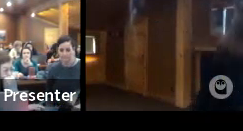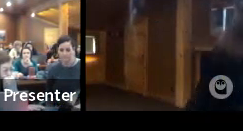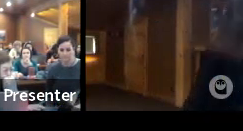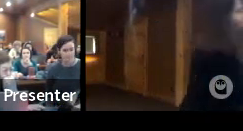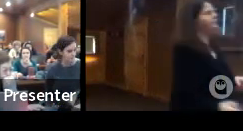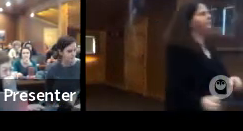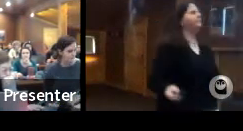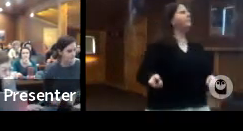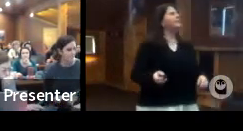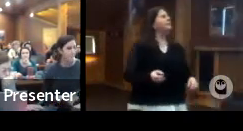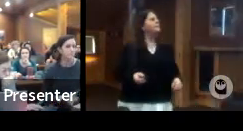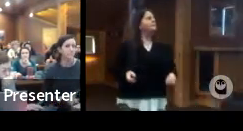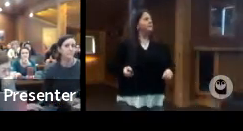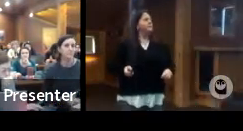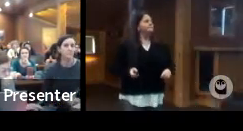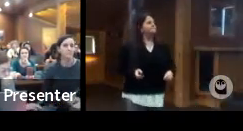Excuse me.